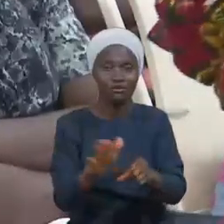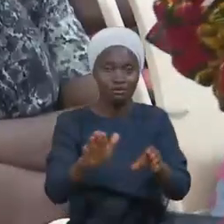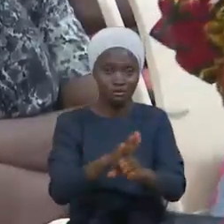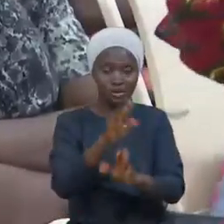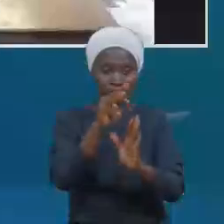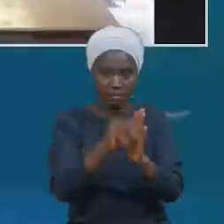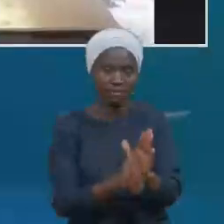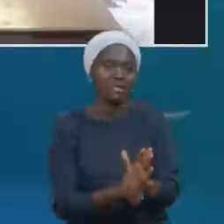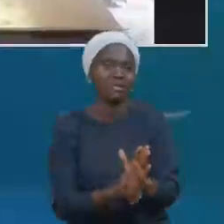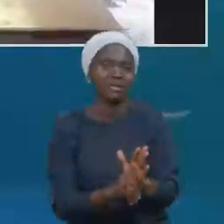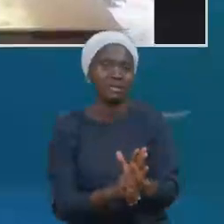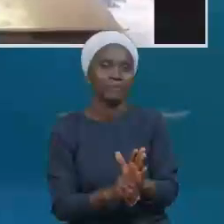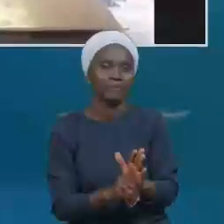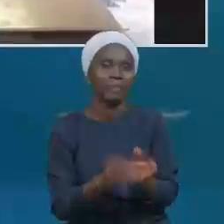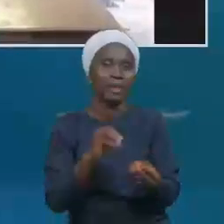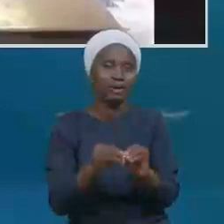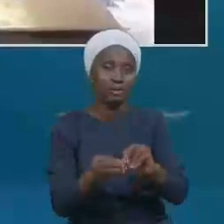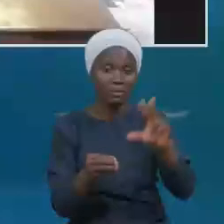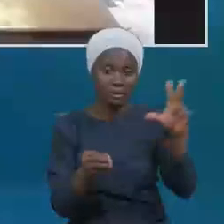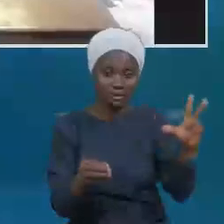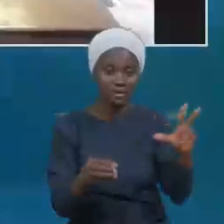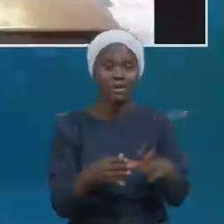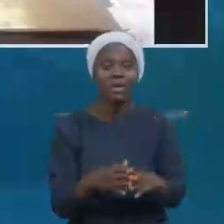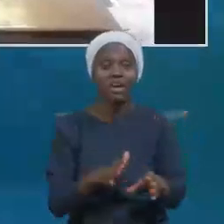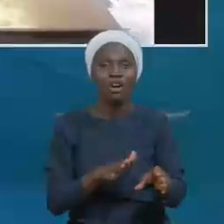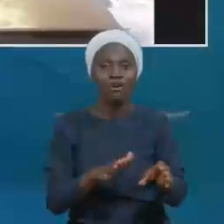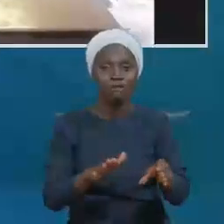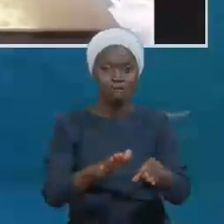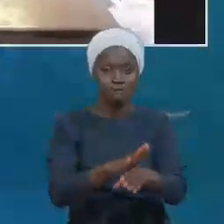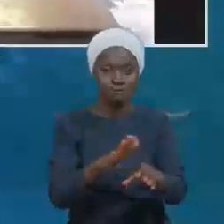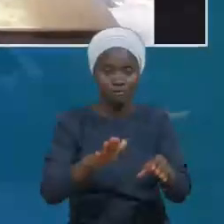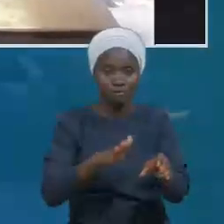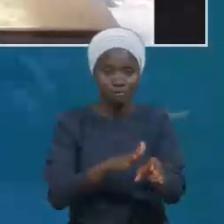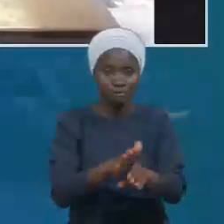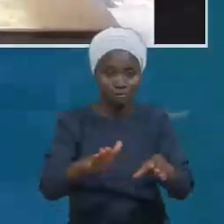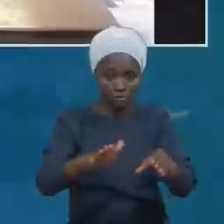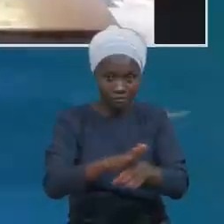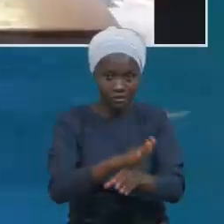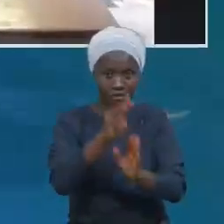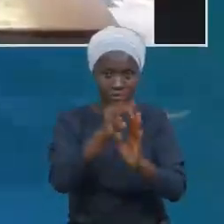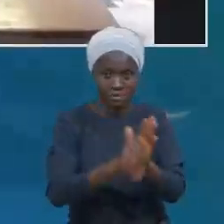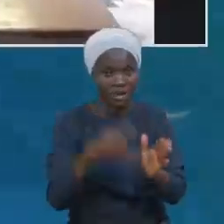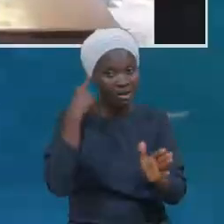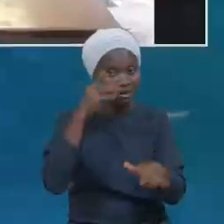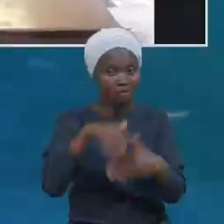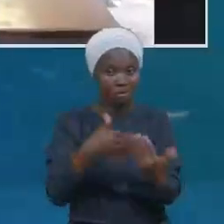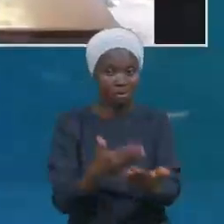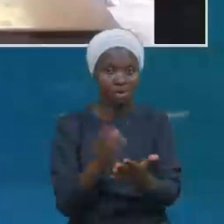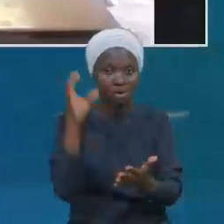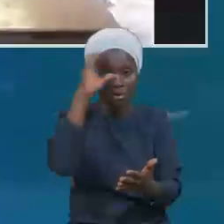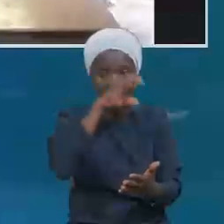here. Fulfillment for all seekers of relief by faith.